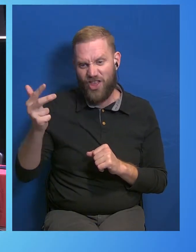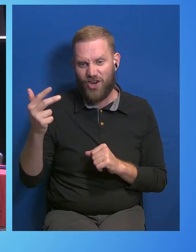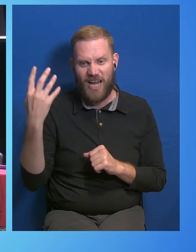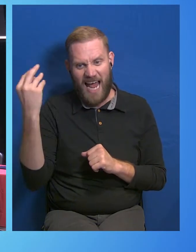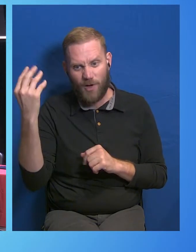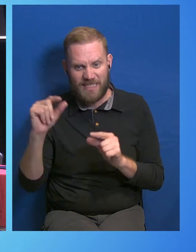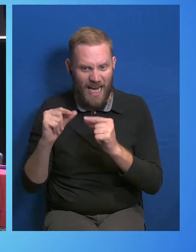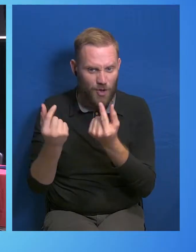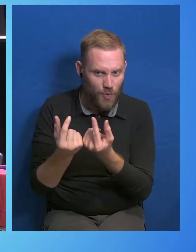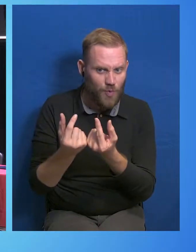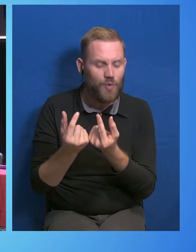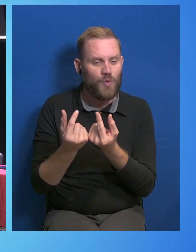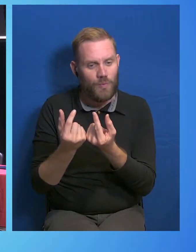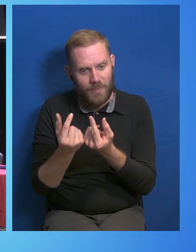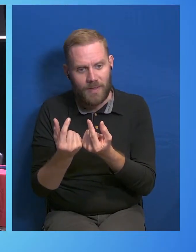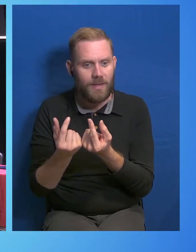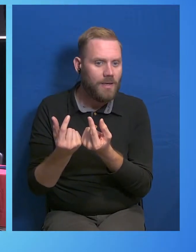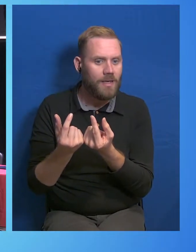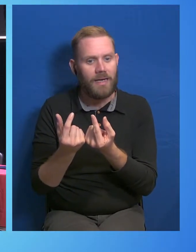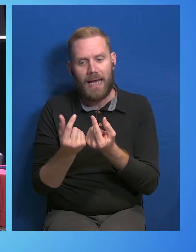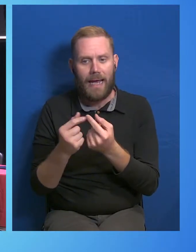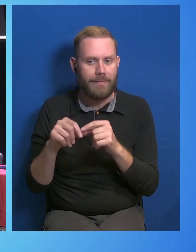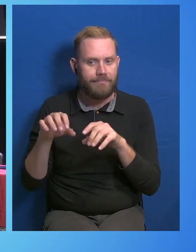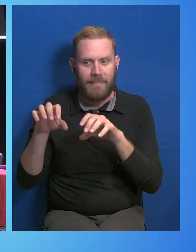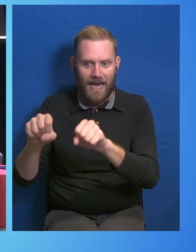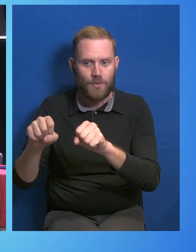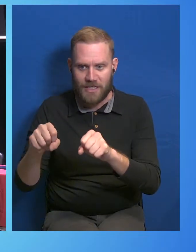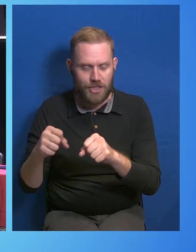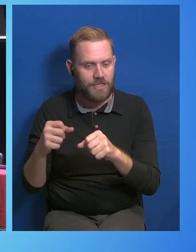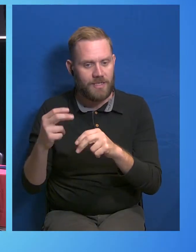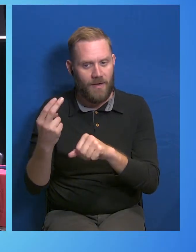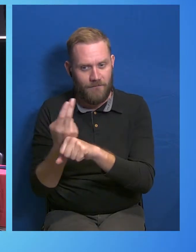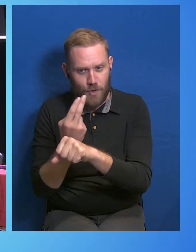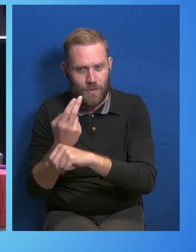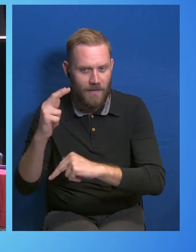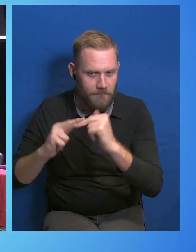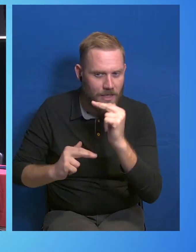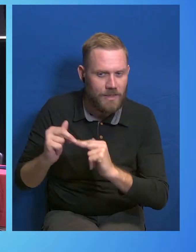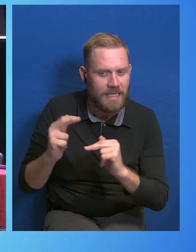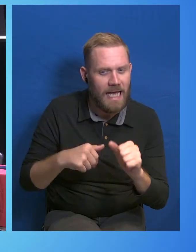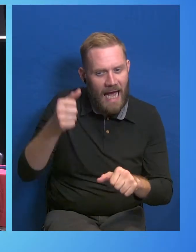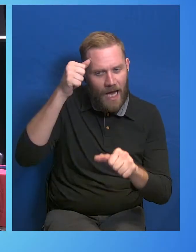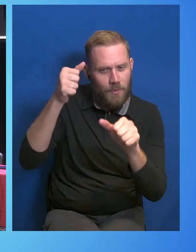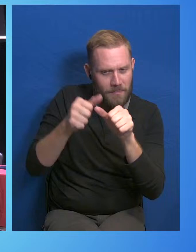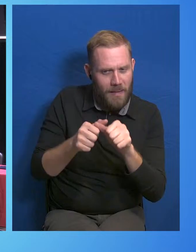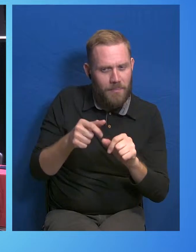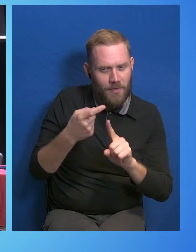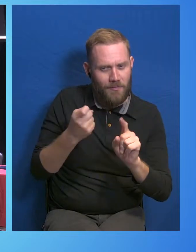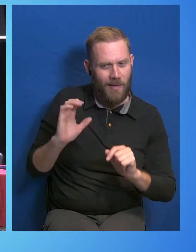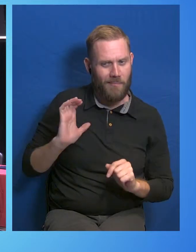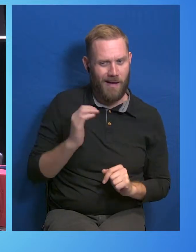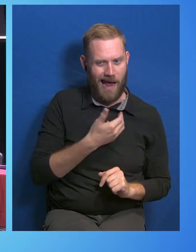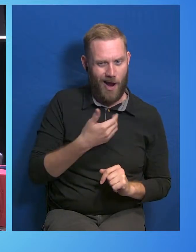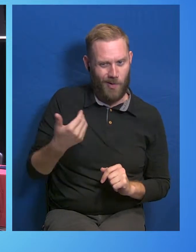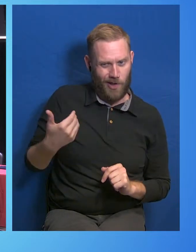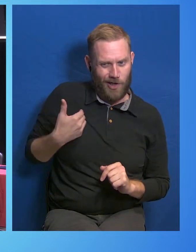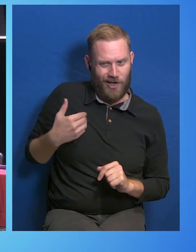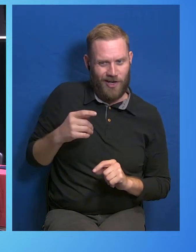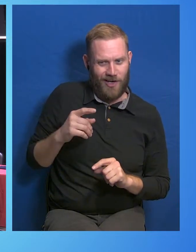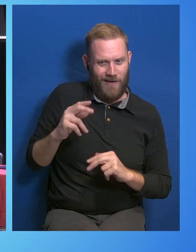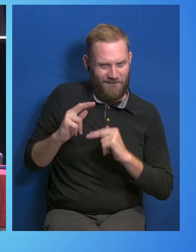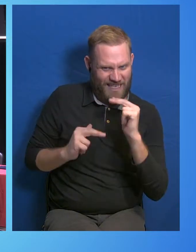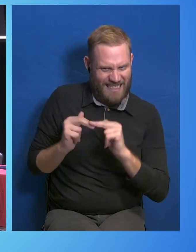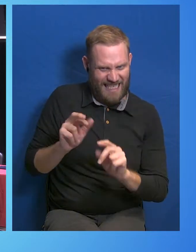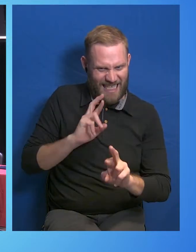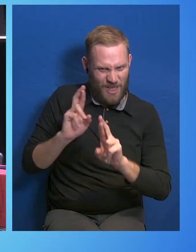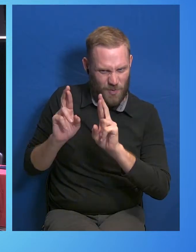and you're talking about acquisitions of buildings or funding, I mean, I remember from the facility report, you know,